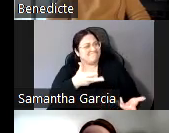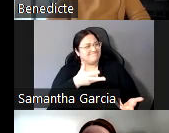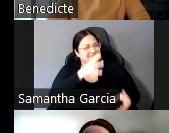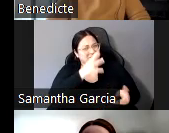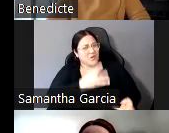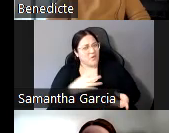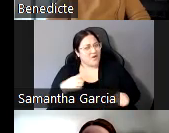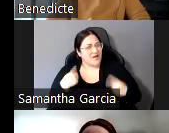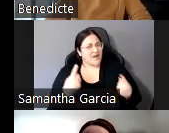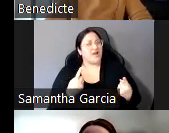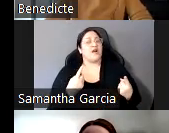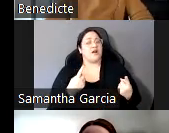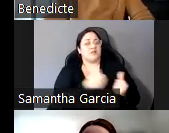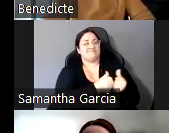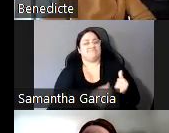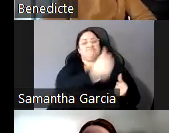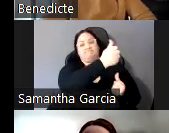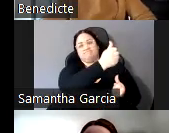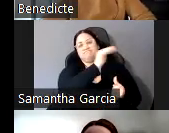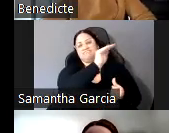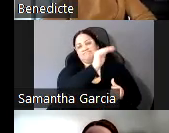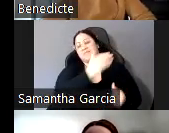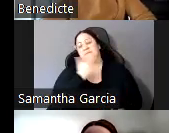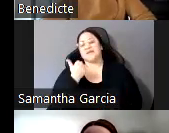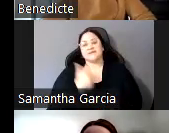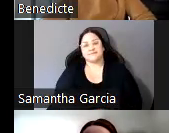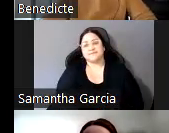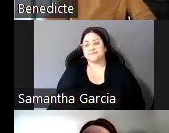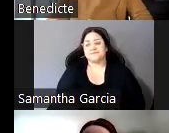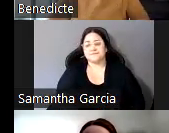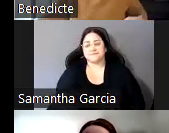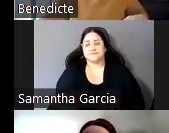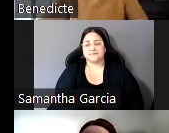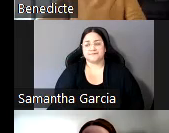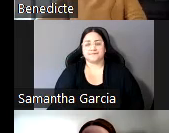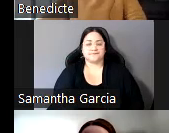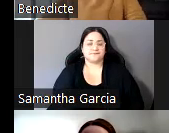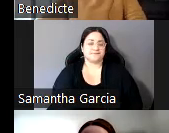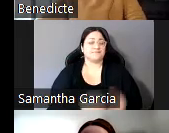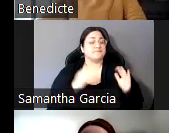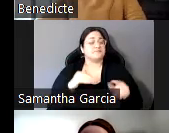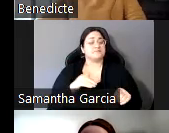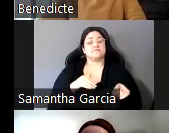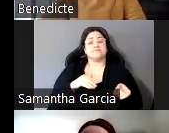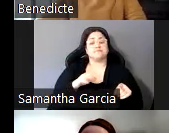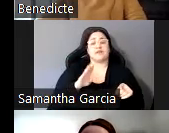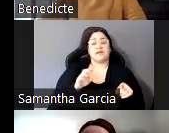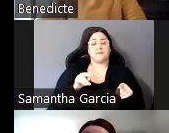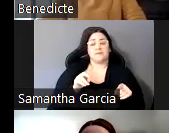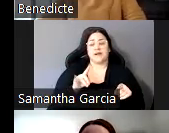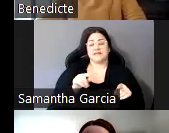report it to their supervisors and keep on following up with that. Great. We're almost